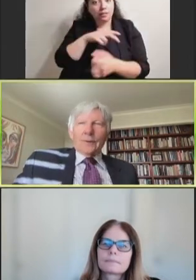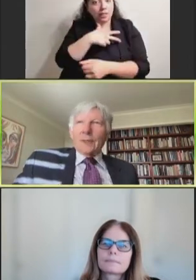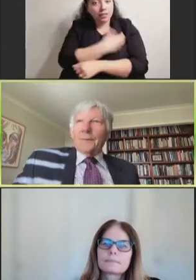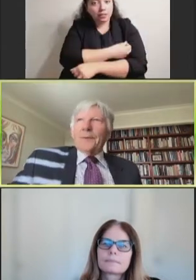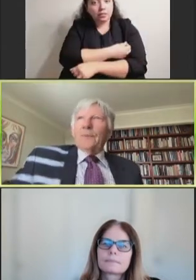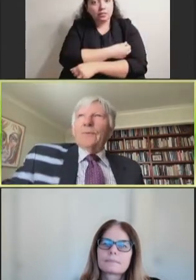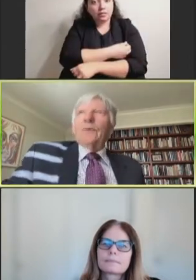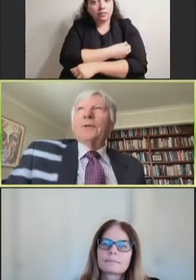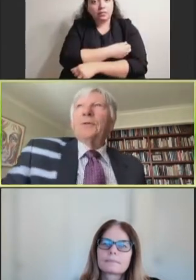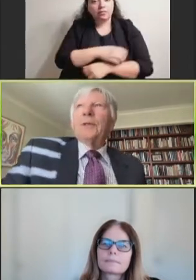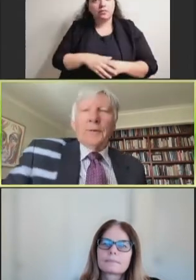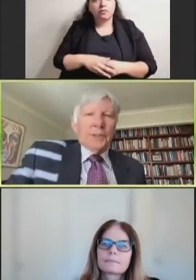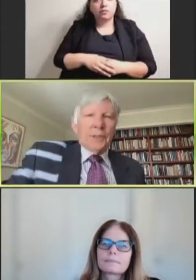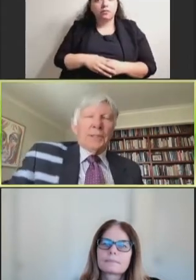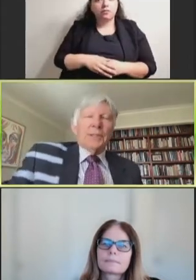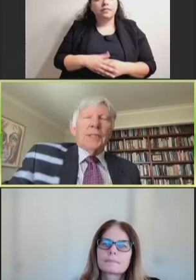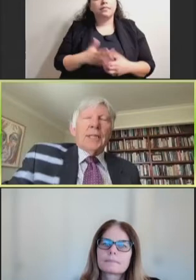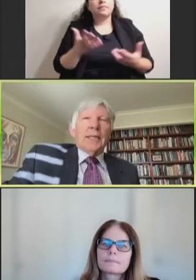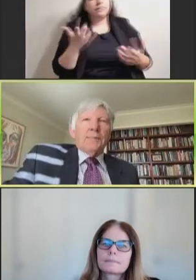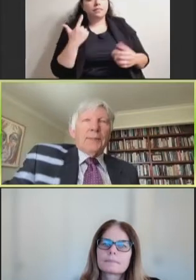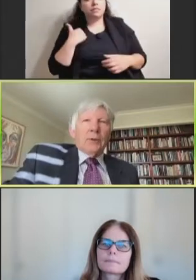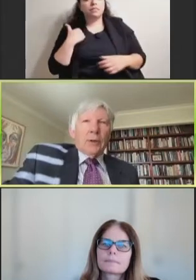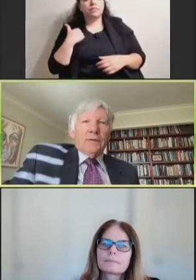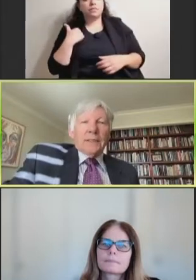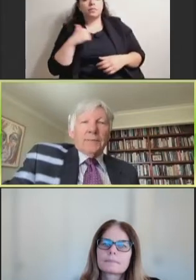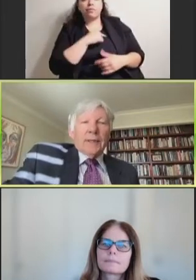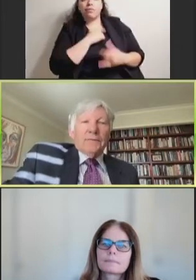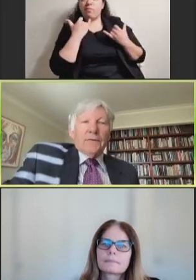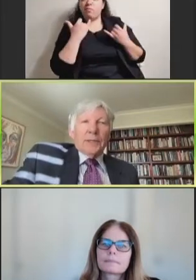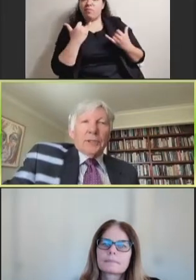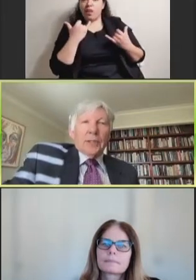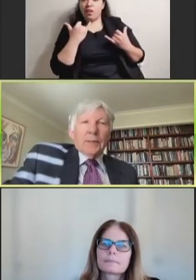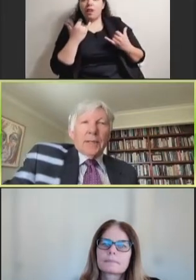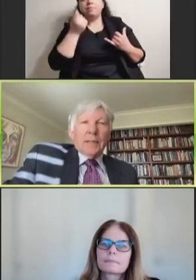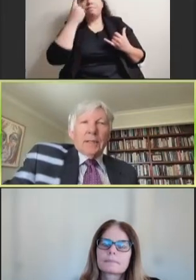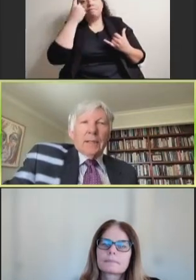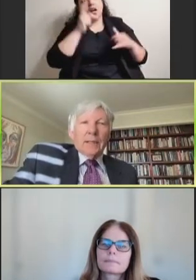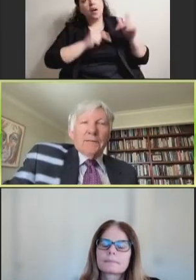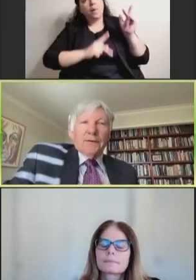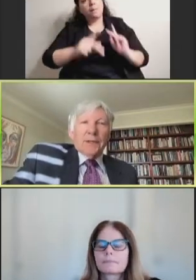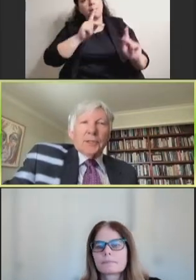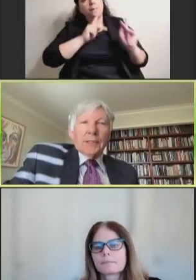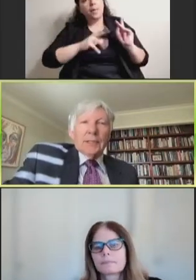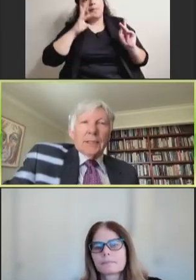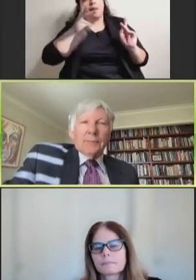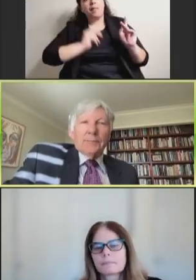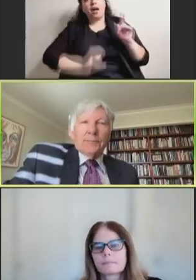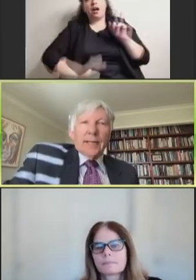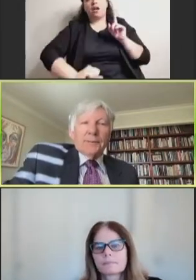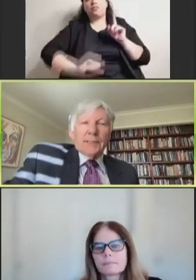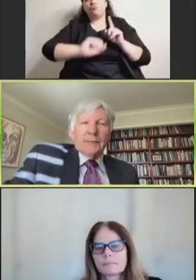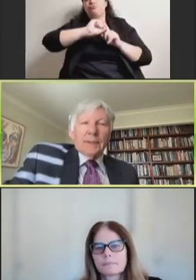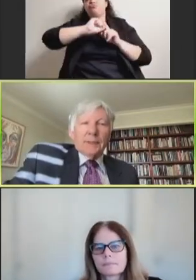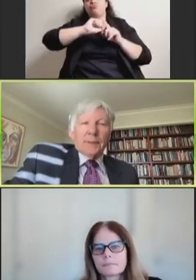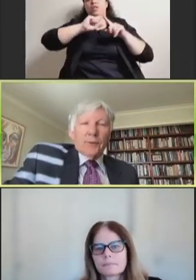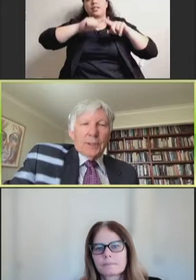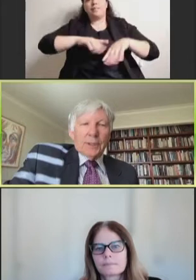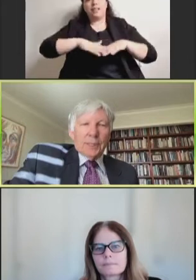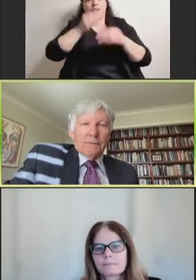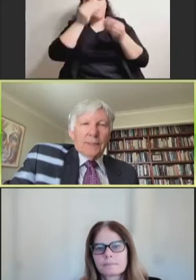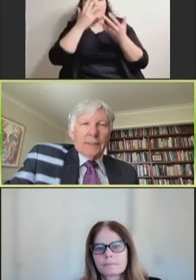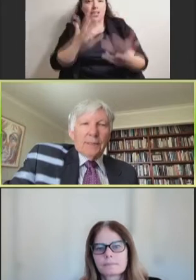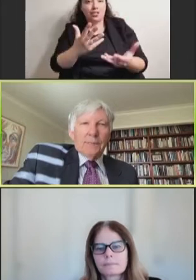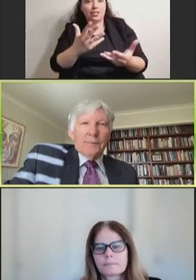Well, what we do know is that people are affected by information about efficacy, perhaps even a little bit more